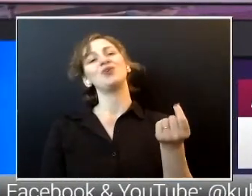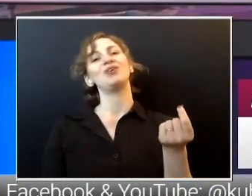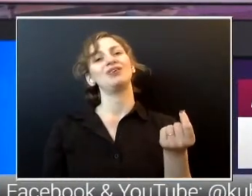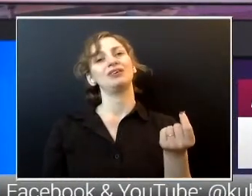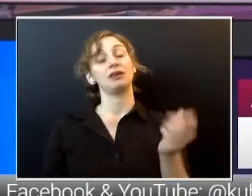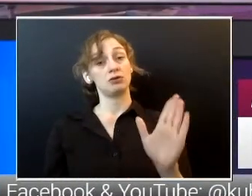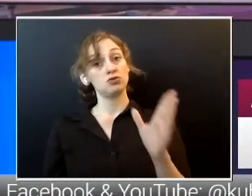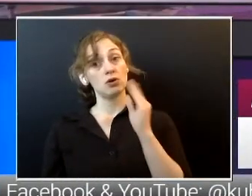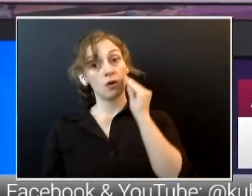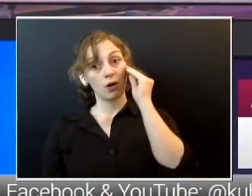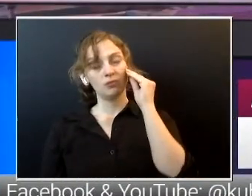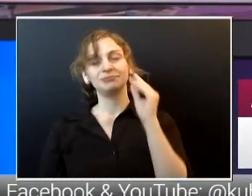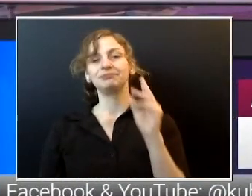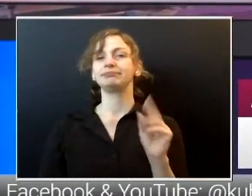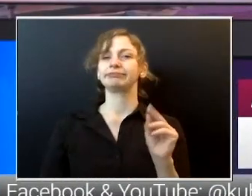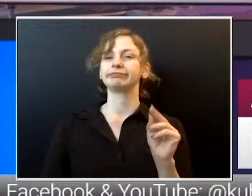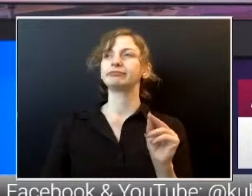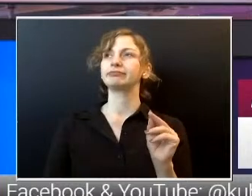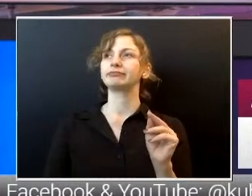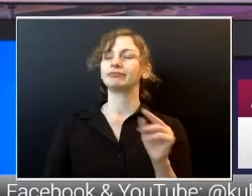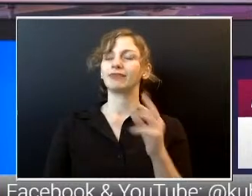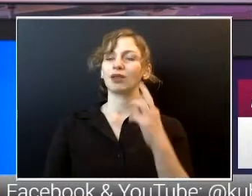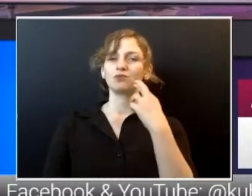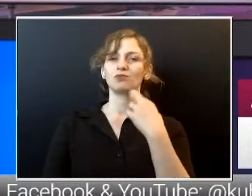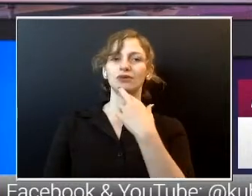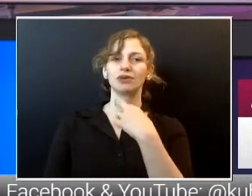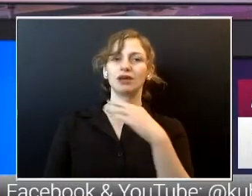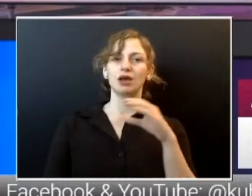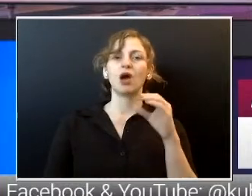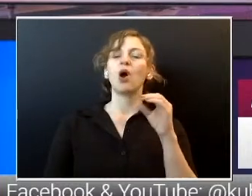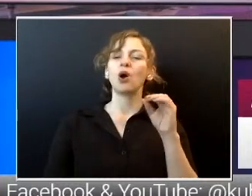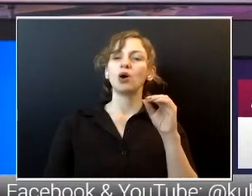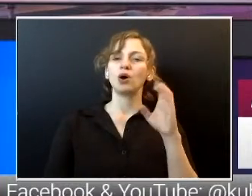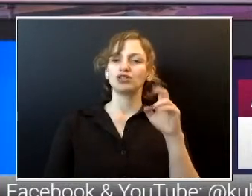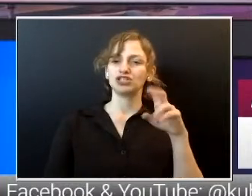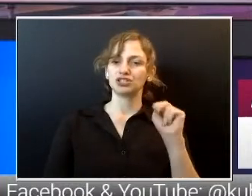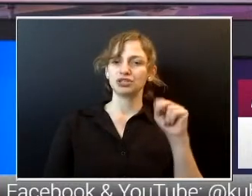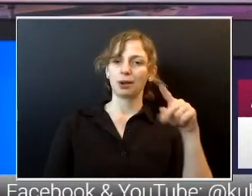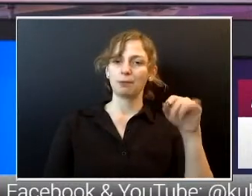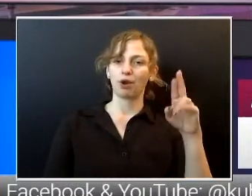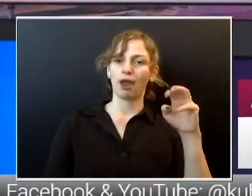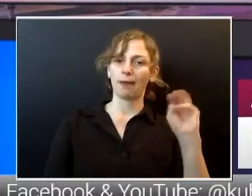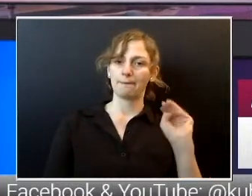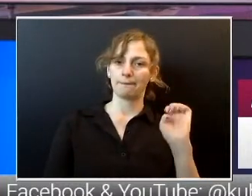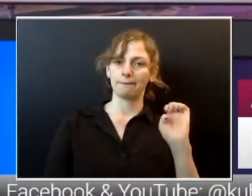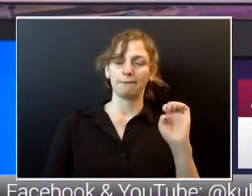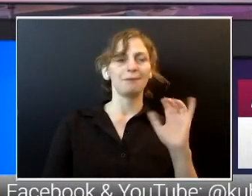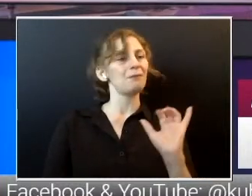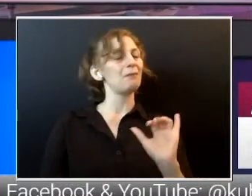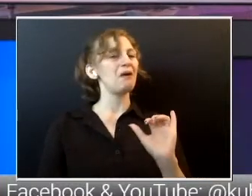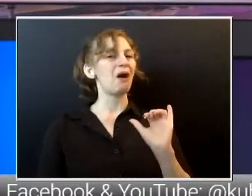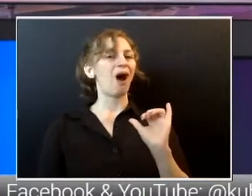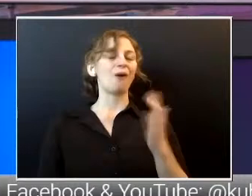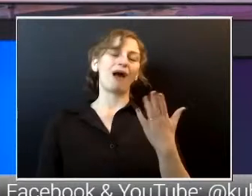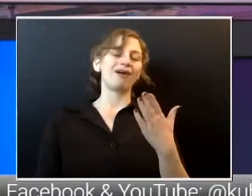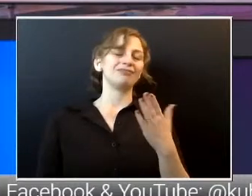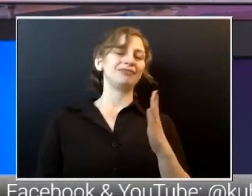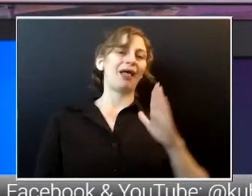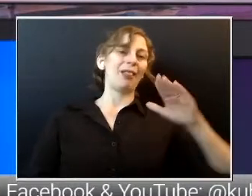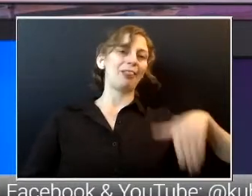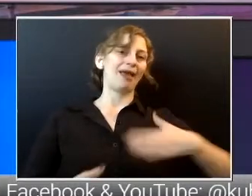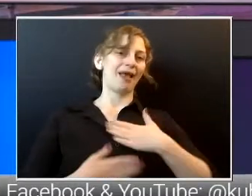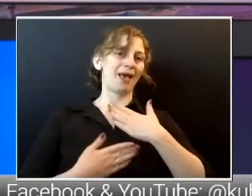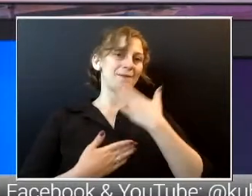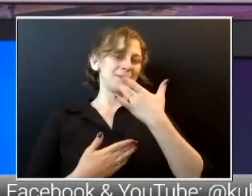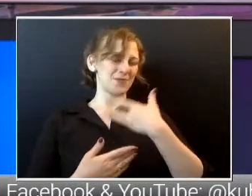it was at restaurant Ocean Prime. Okay, nice. It's very good. Well, happy belated birthday. When was your birthday? Thank you.